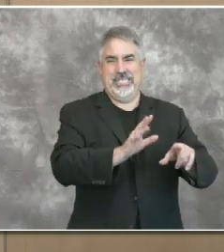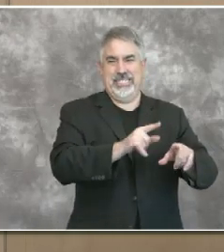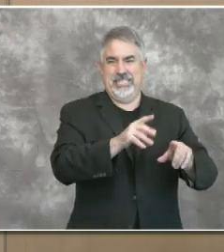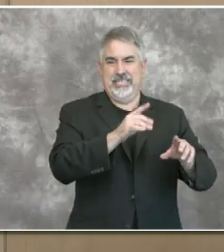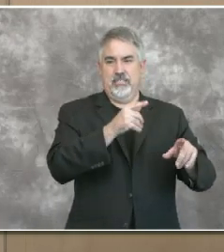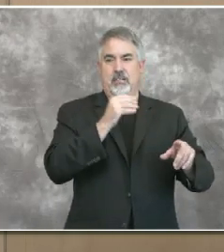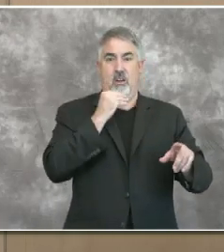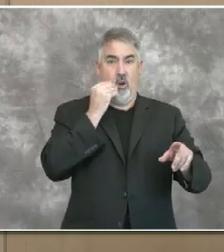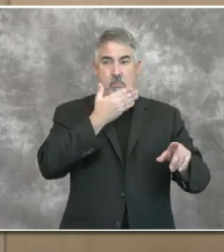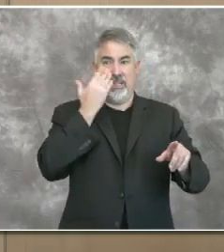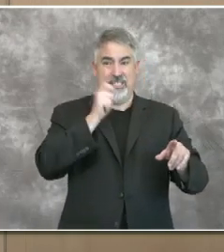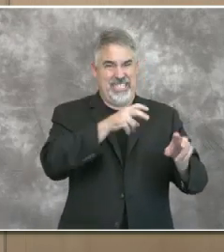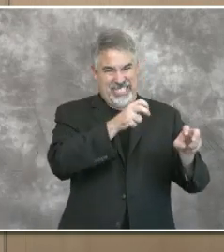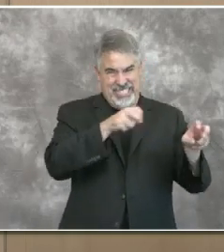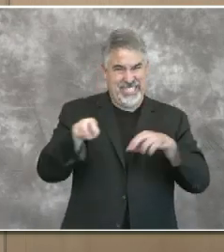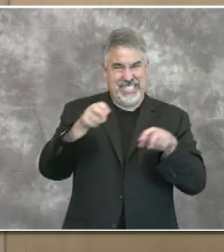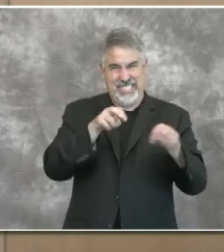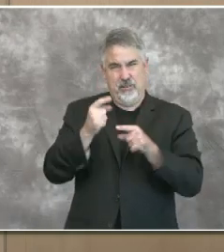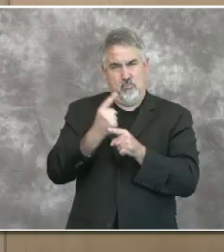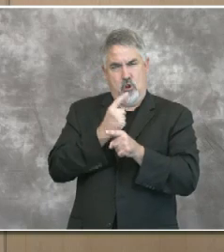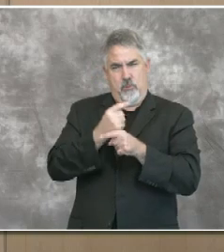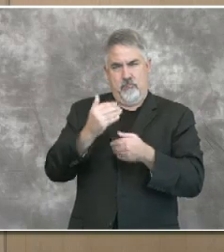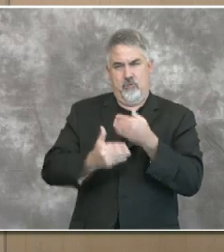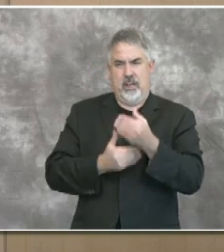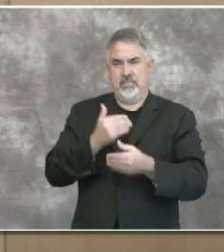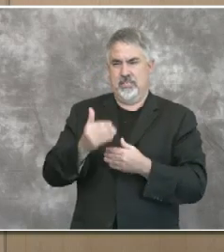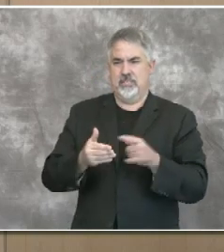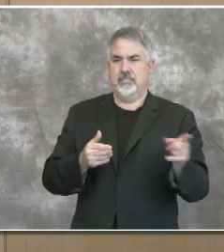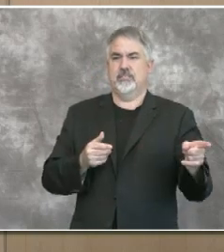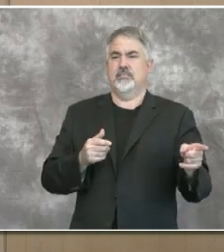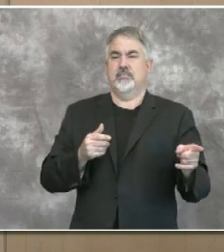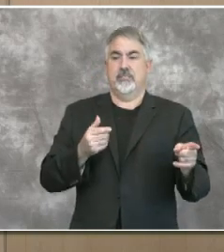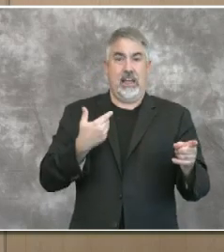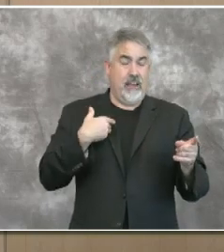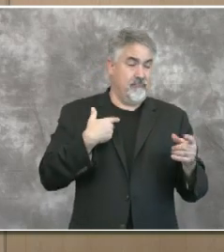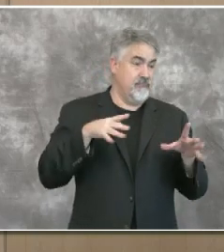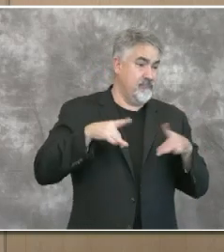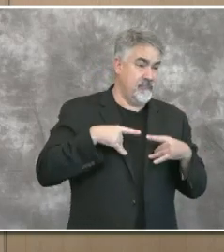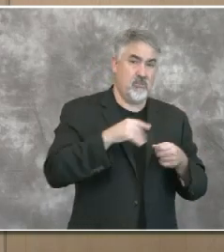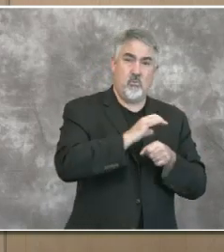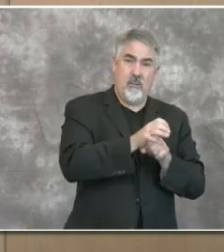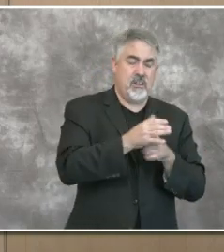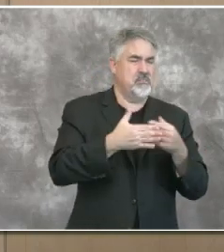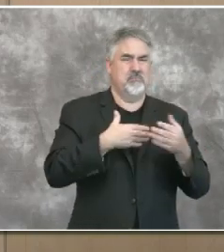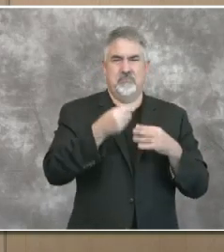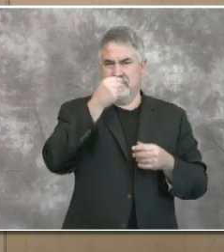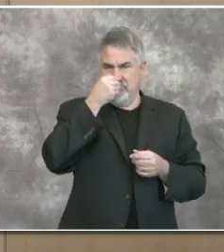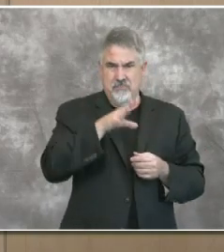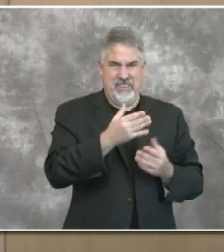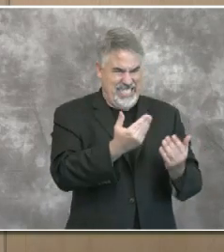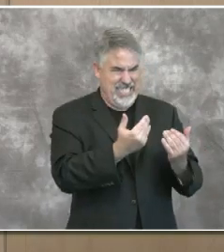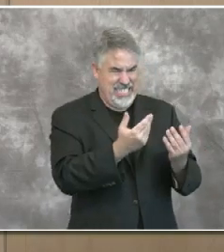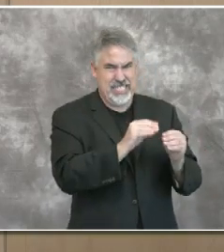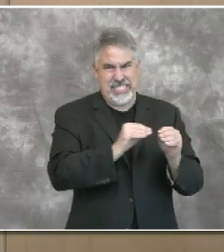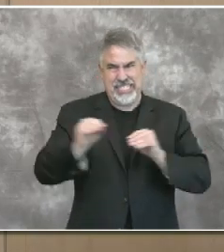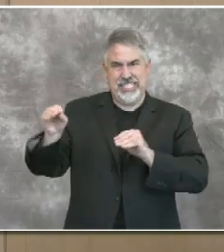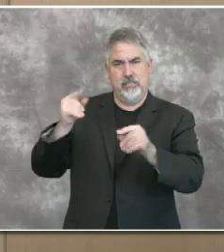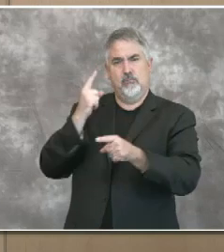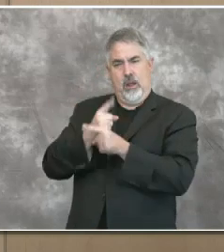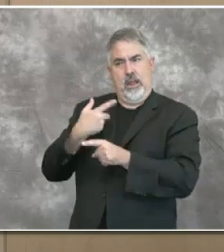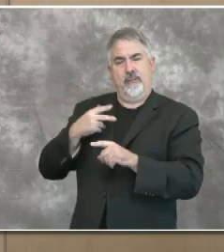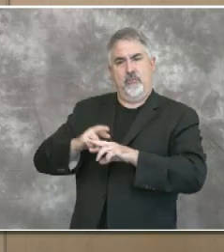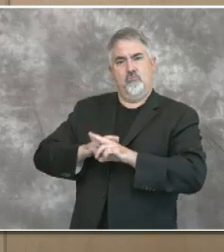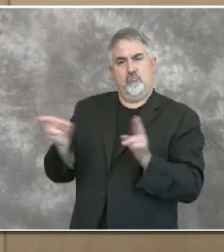for whether or not they have symptoms or for to receive services or wraparound